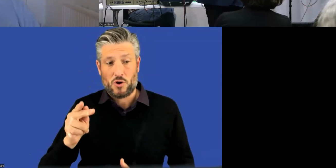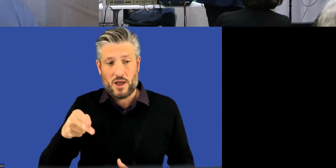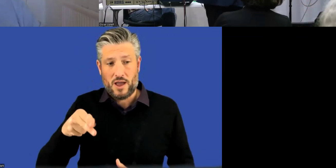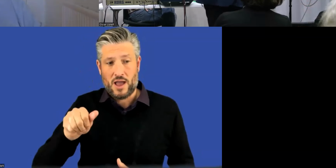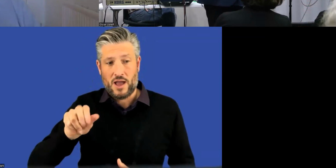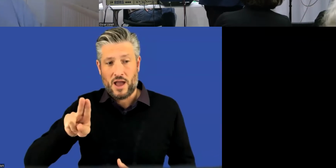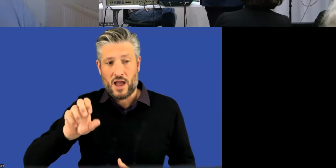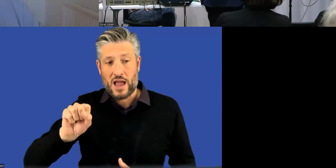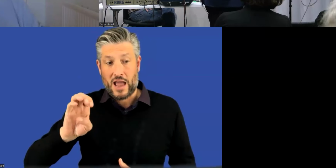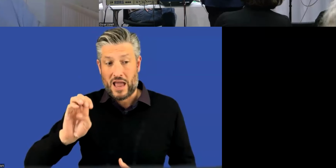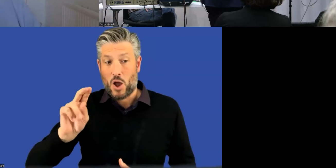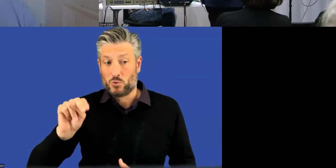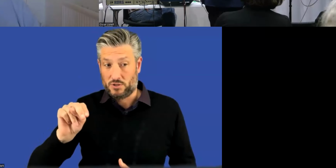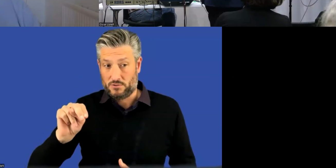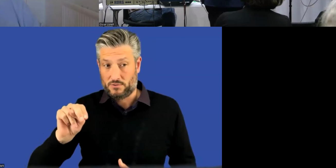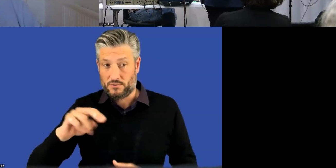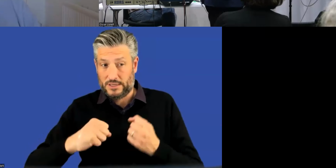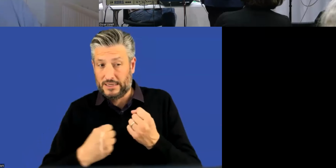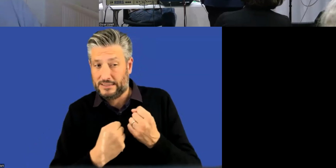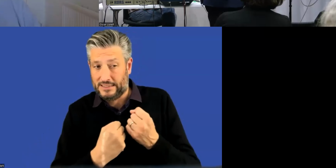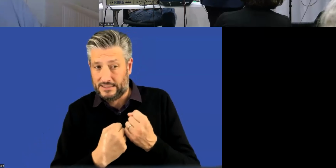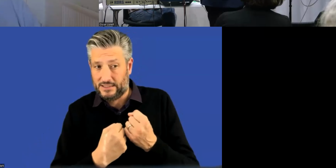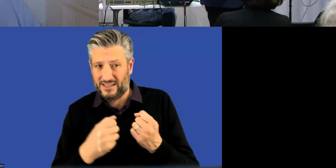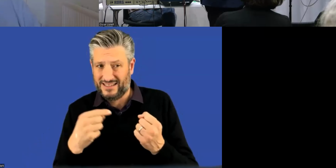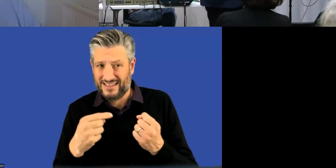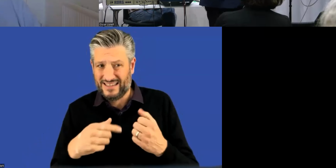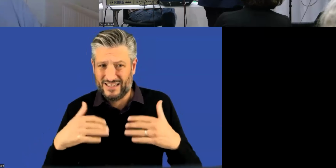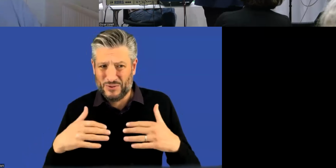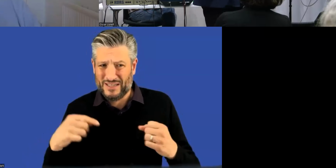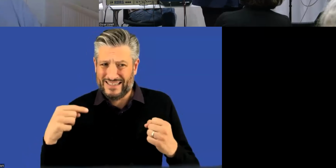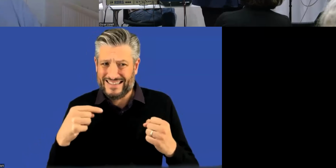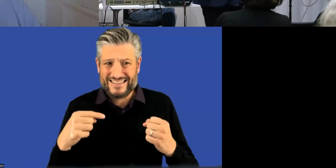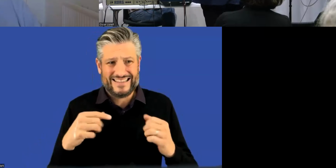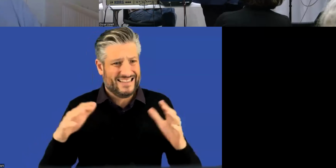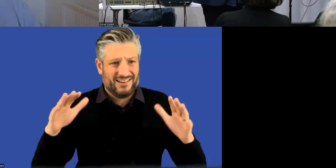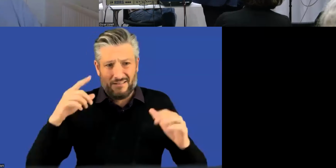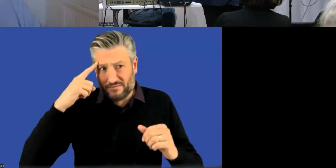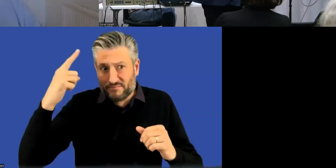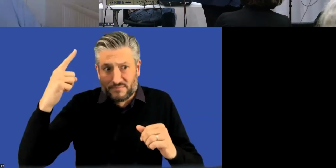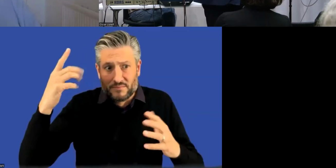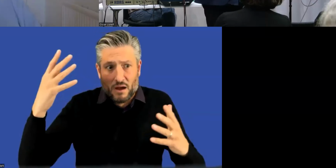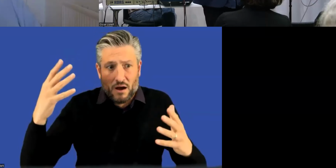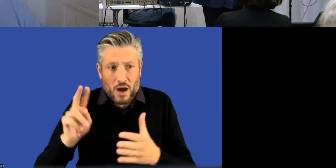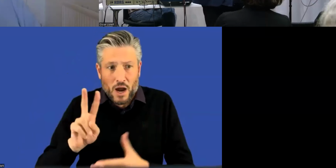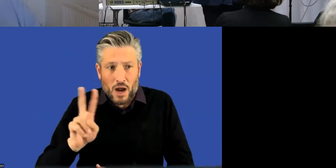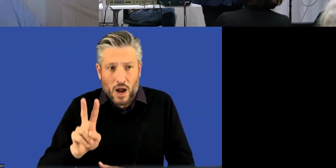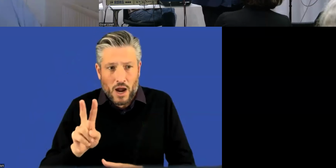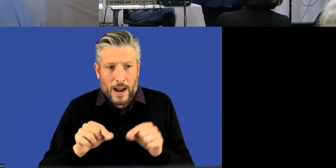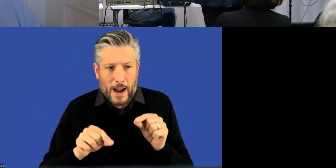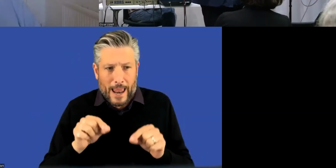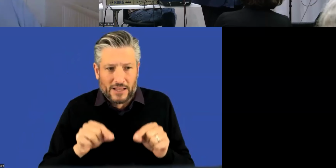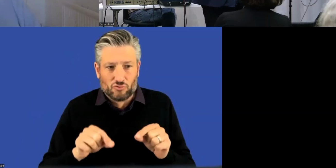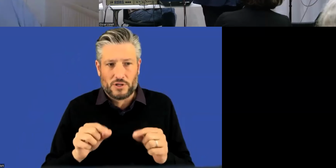gave birth to most of what we're talking about in electronic music and every kind of electronic music. I'm talking about, you know, electronica, dance